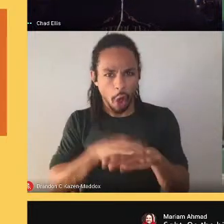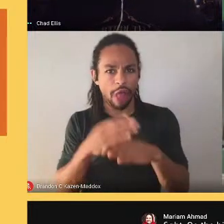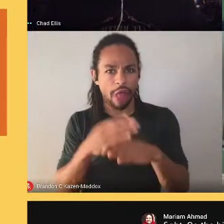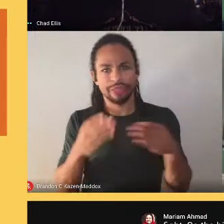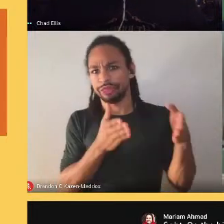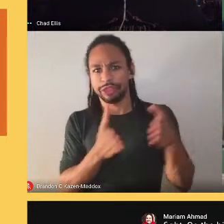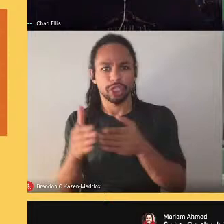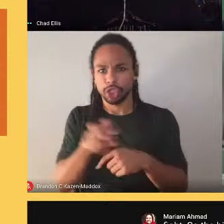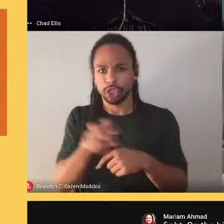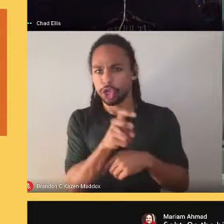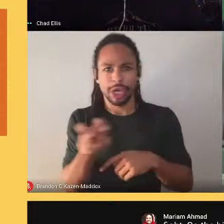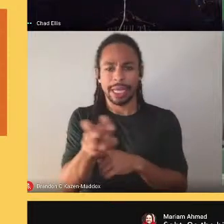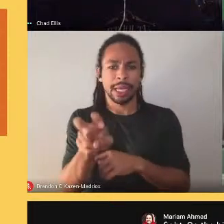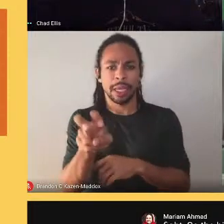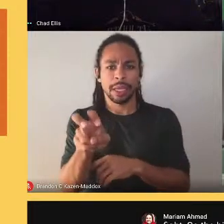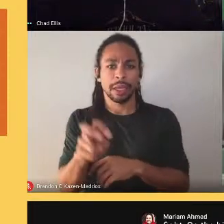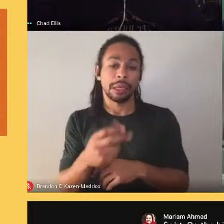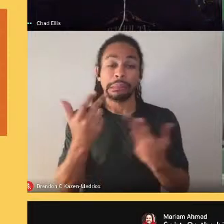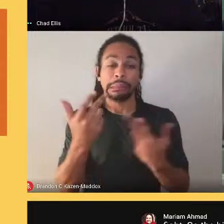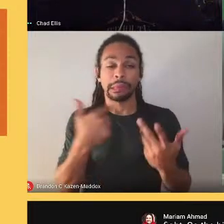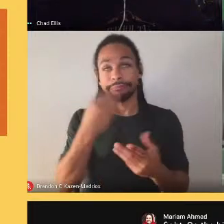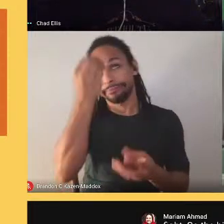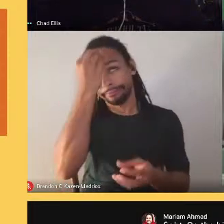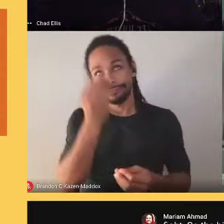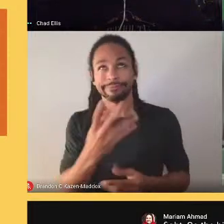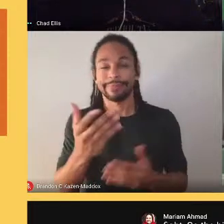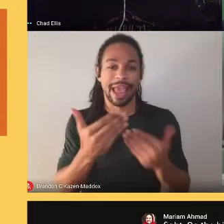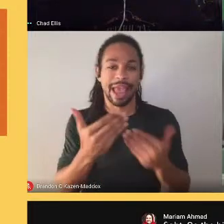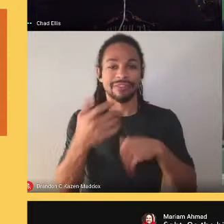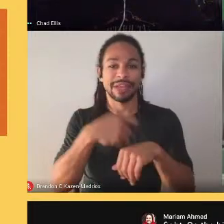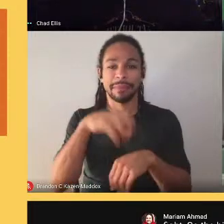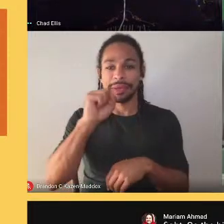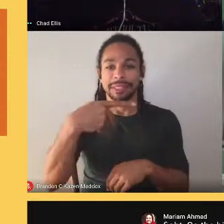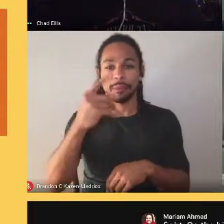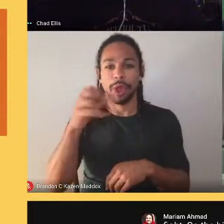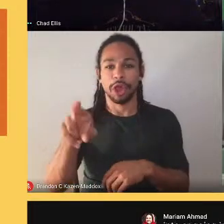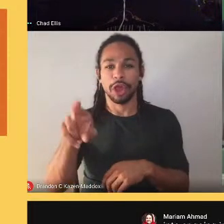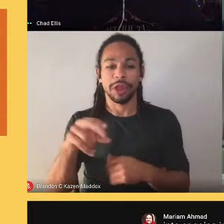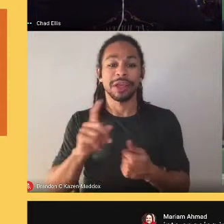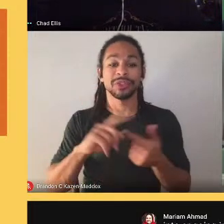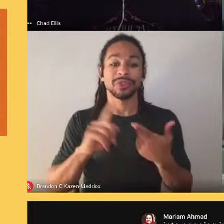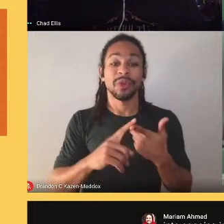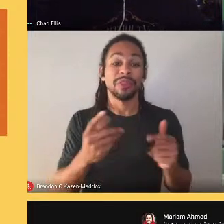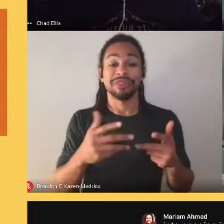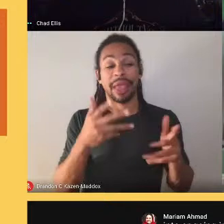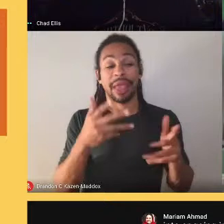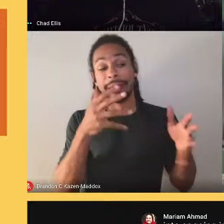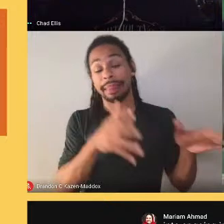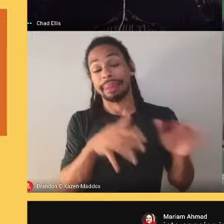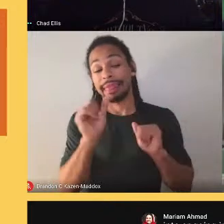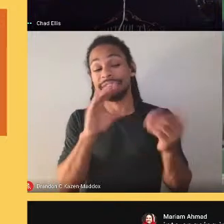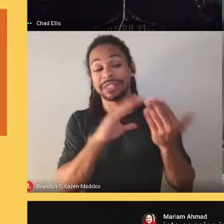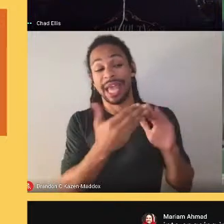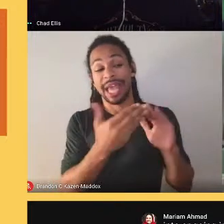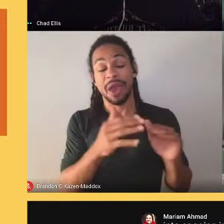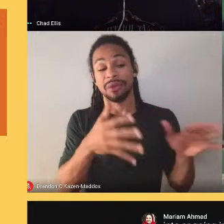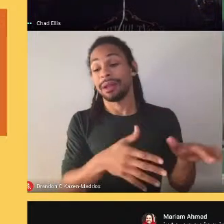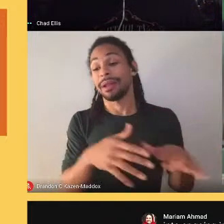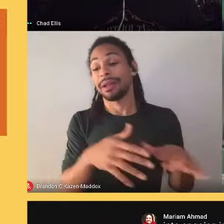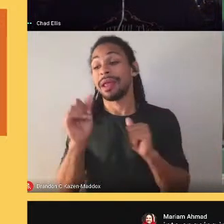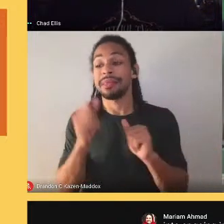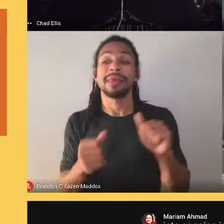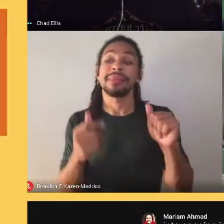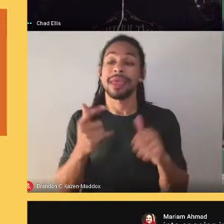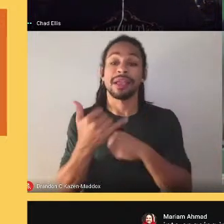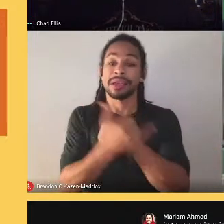of a spoiler, they leave town and they go traipsing in the countryside while they're